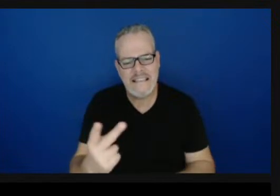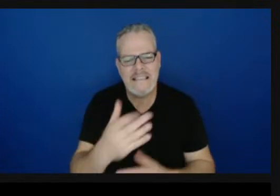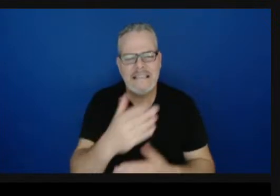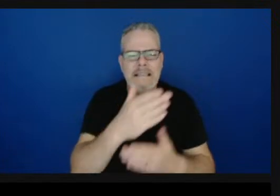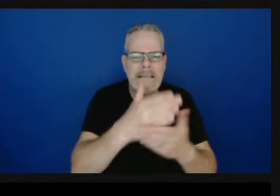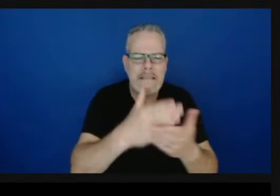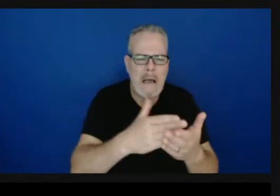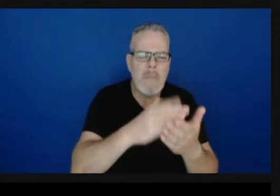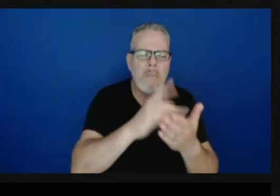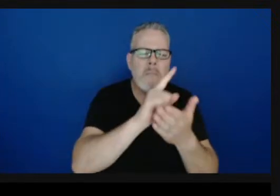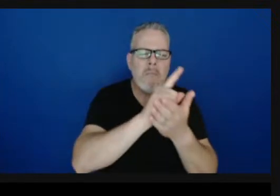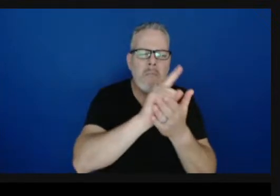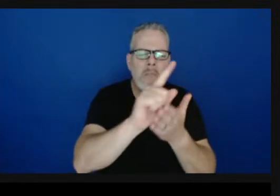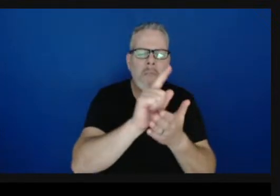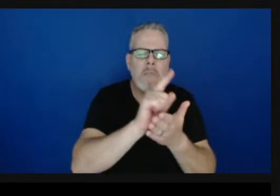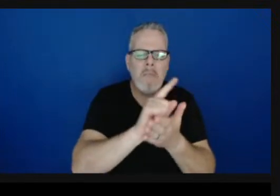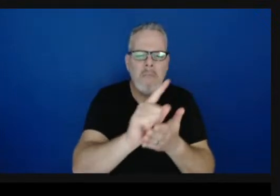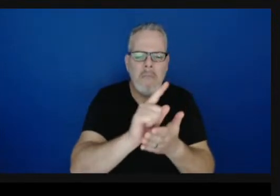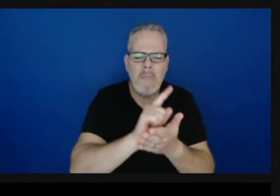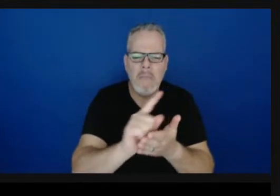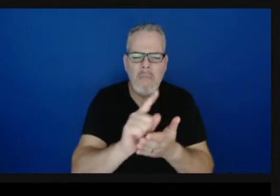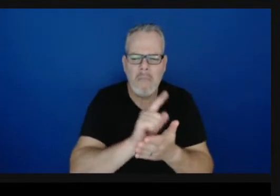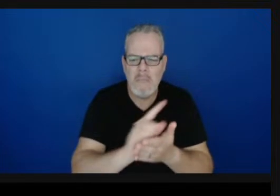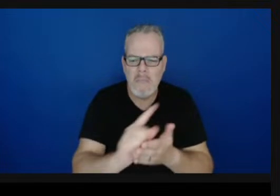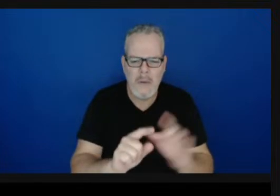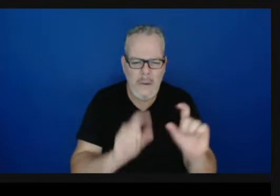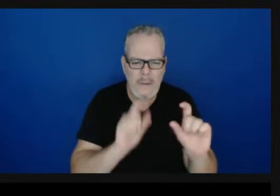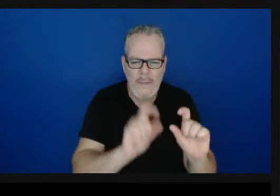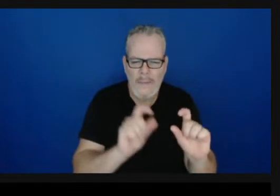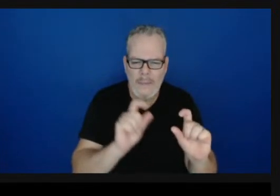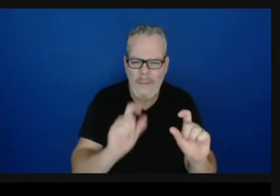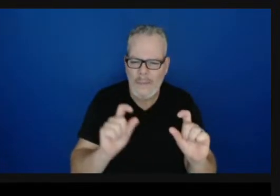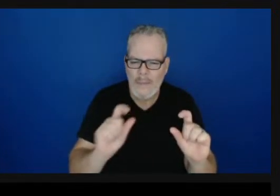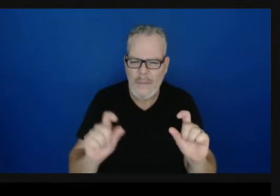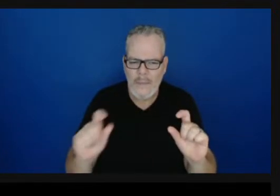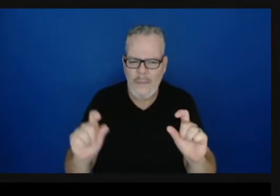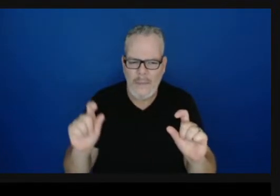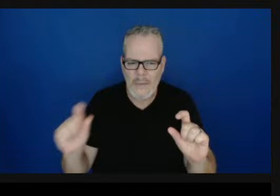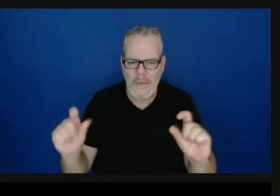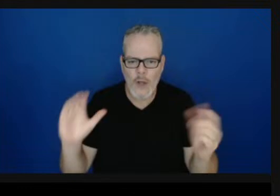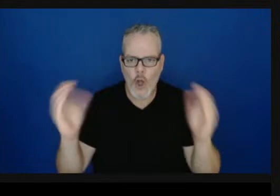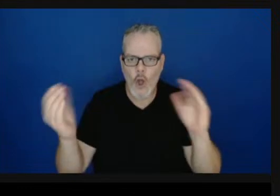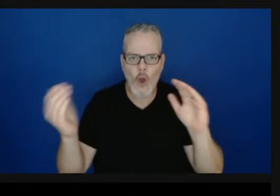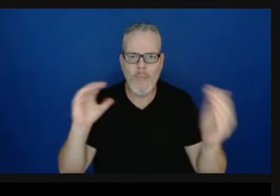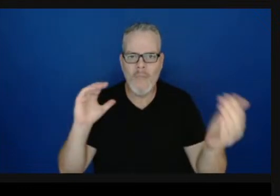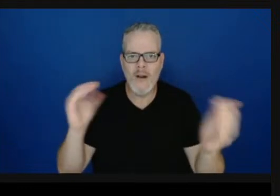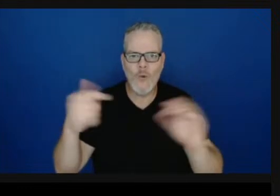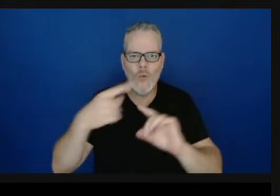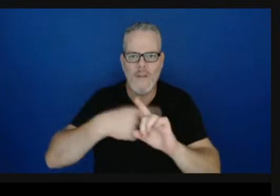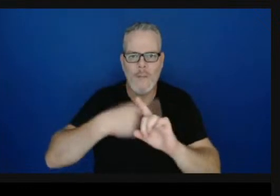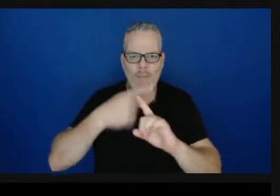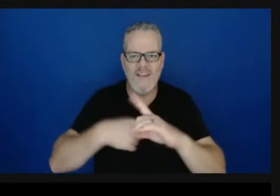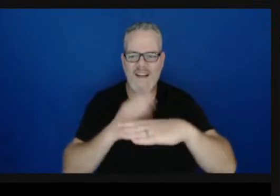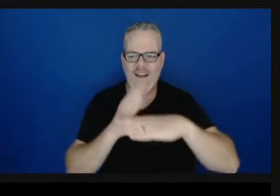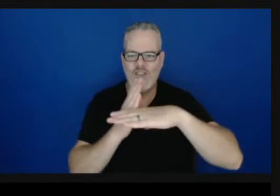week here as well. And it's not going to pick up in earthquakes per month since we're averaging in the same month of the eruption here as